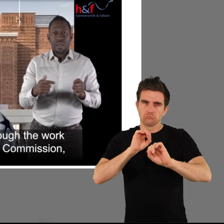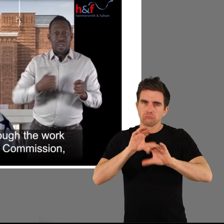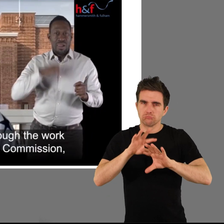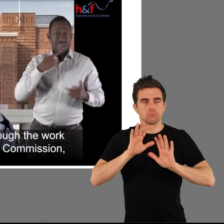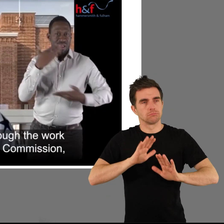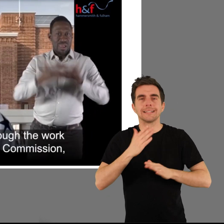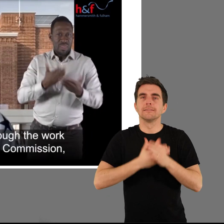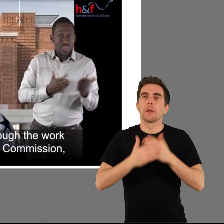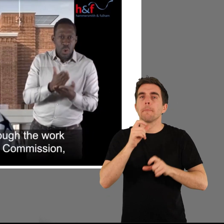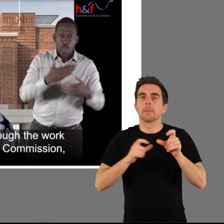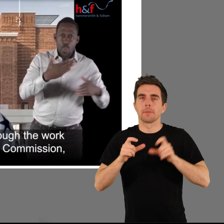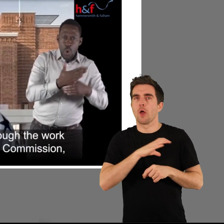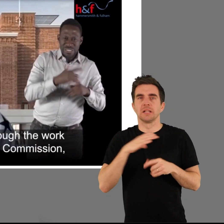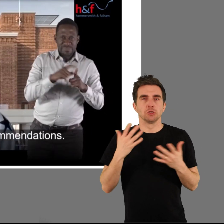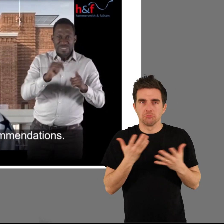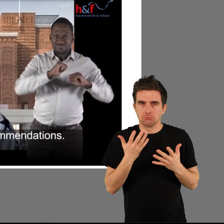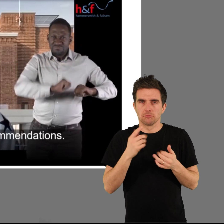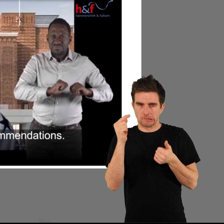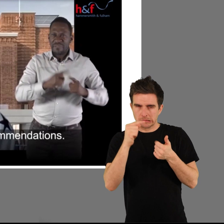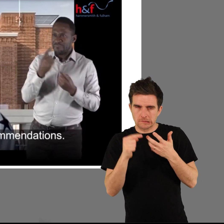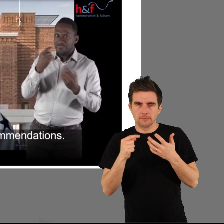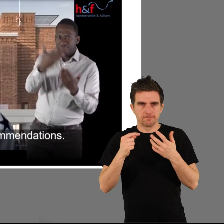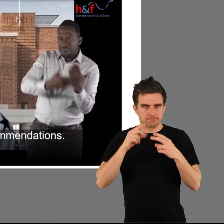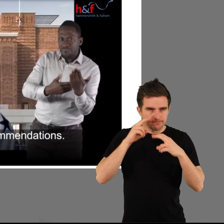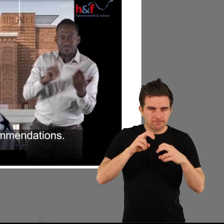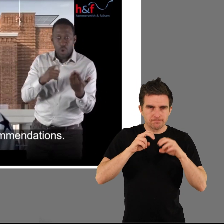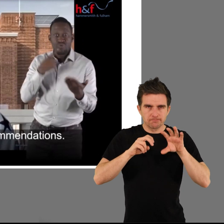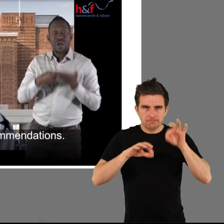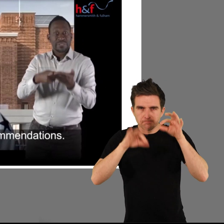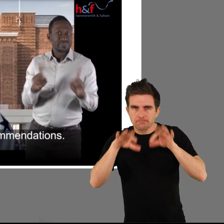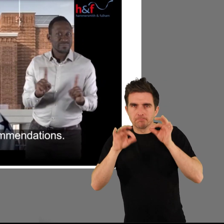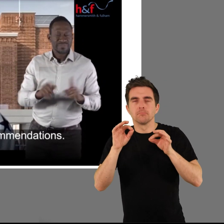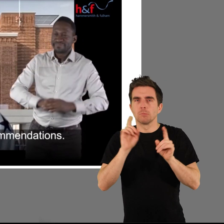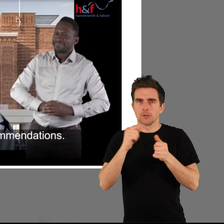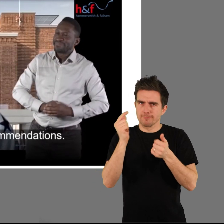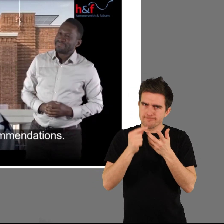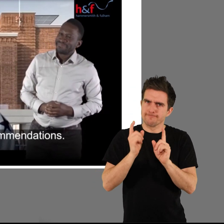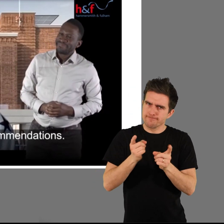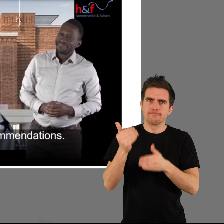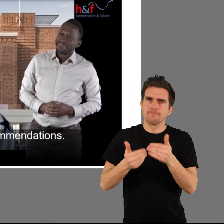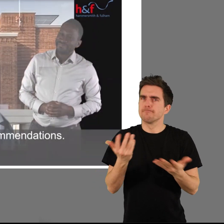through the work of the Disabled People's Commission, its key findings and recommendations.